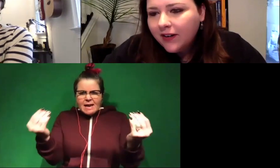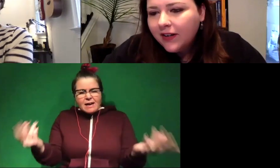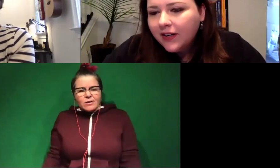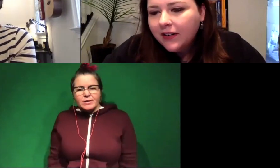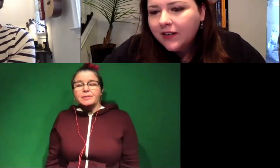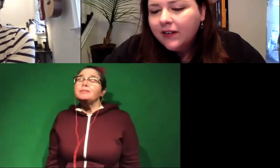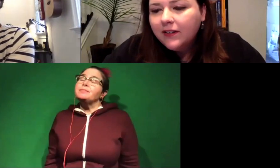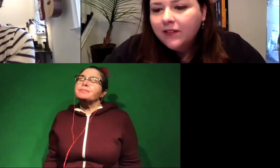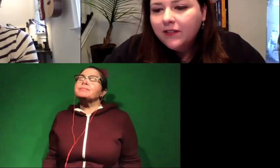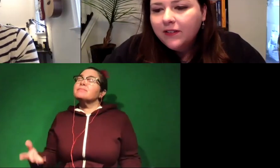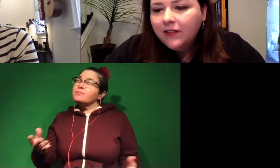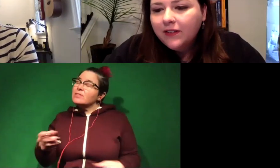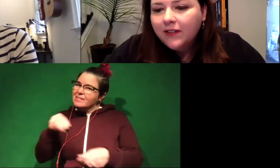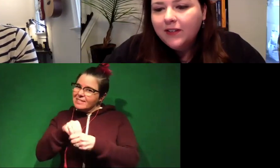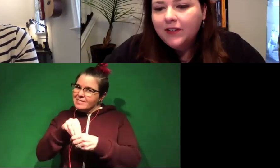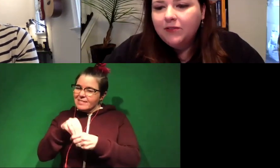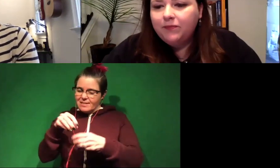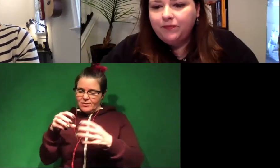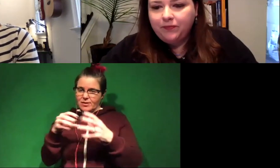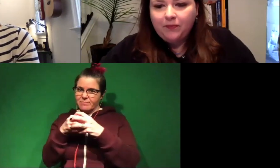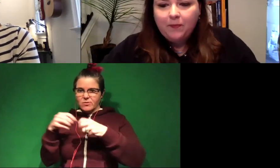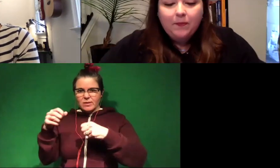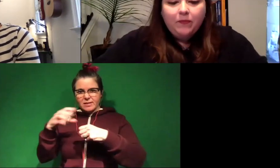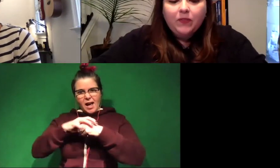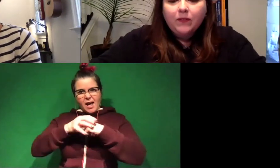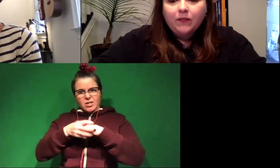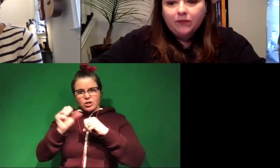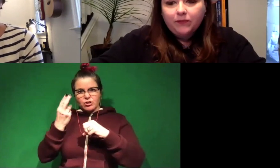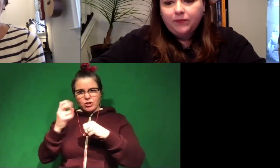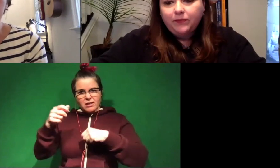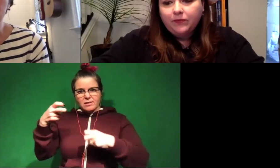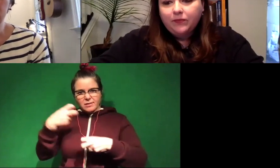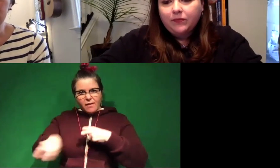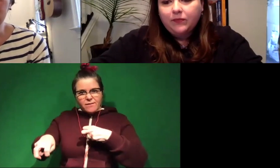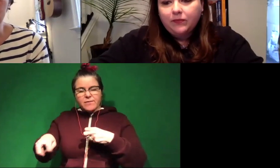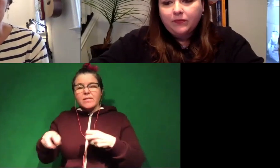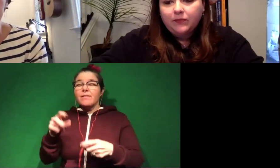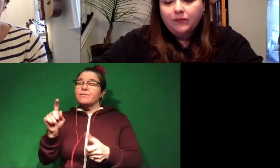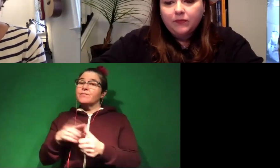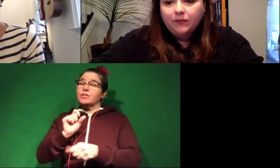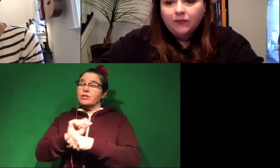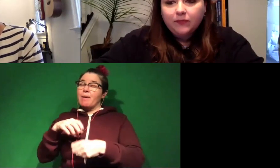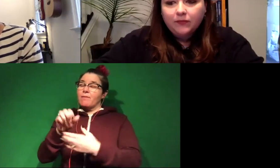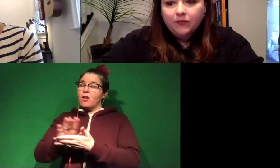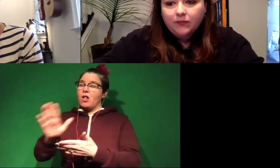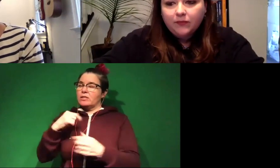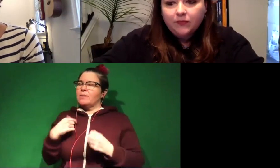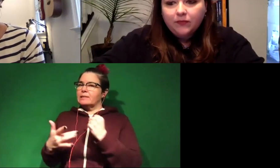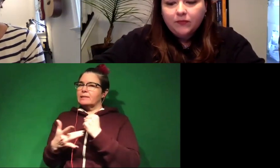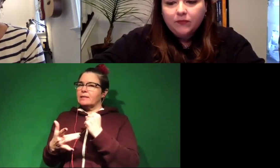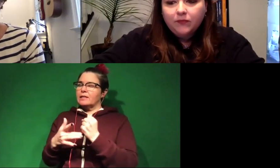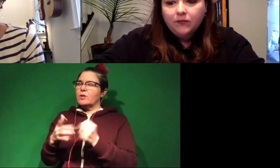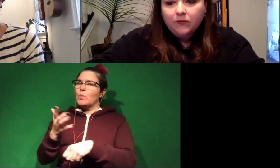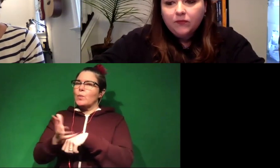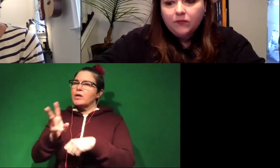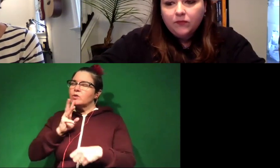a very tough shell. So my first job out of college I was a technician at the wastewater